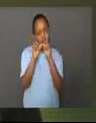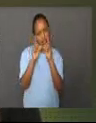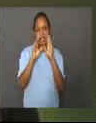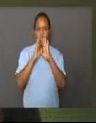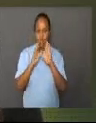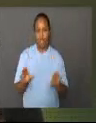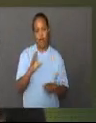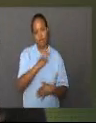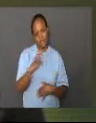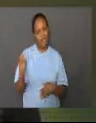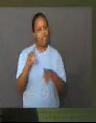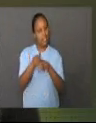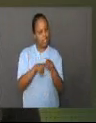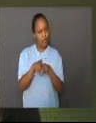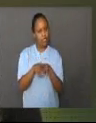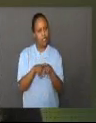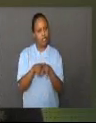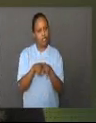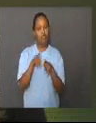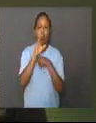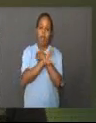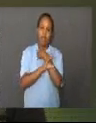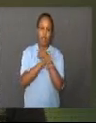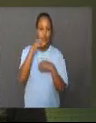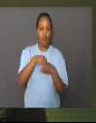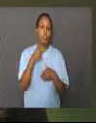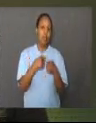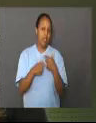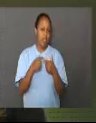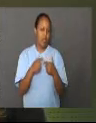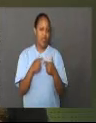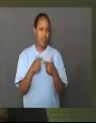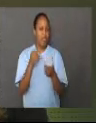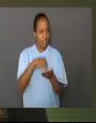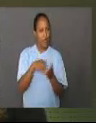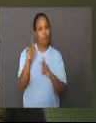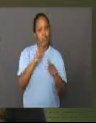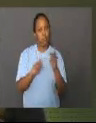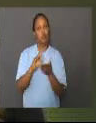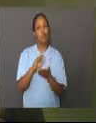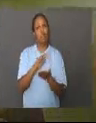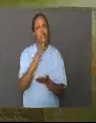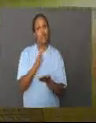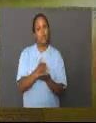peace and harmony within the country and between its peoples.